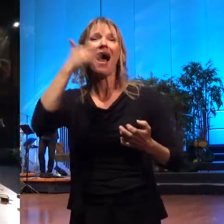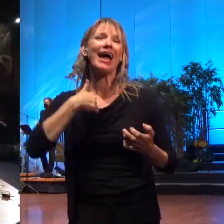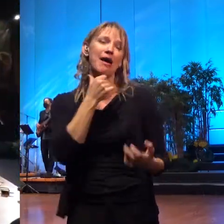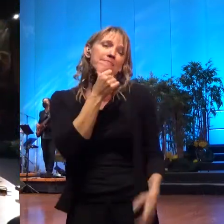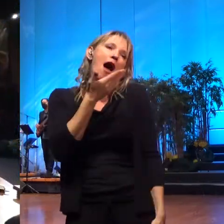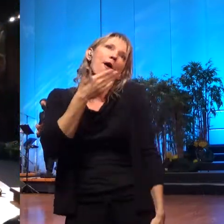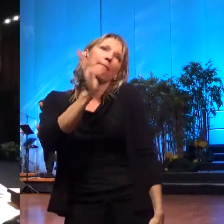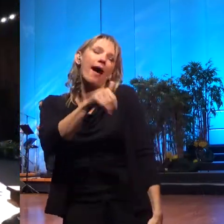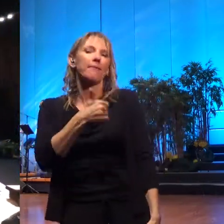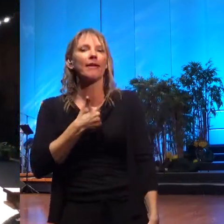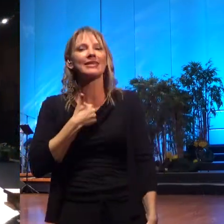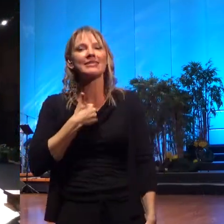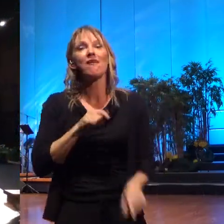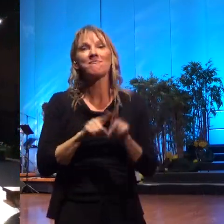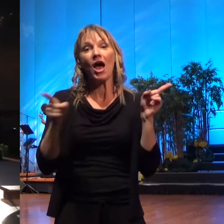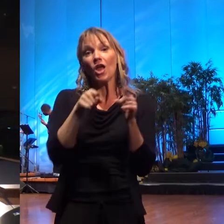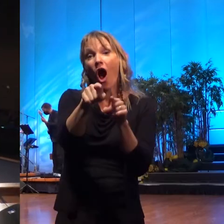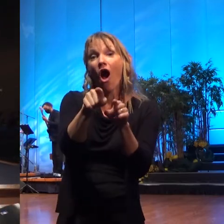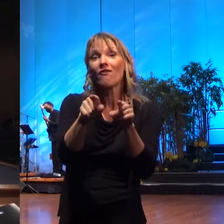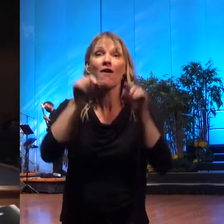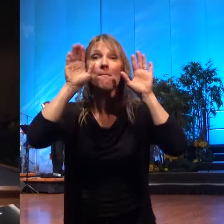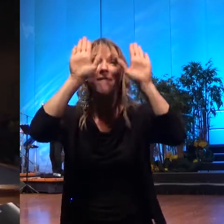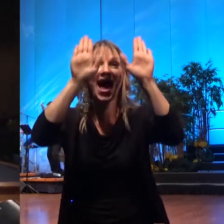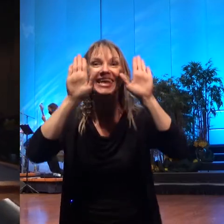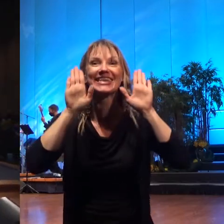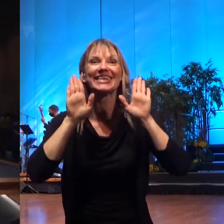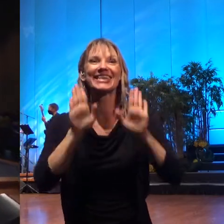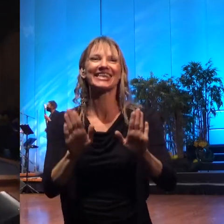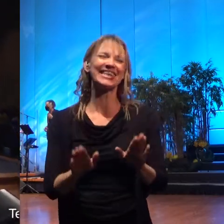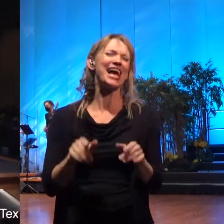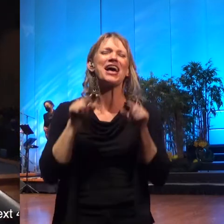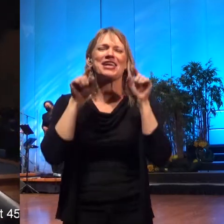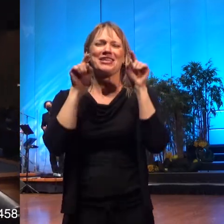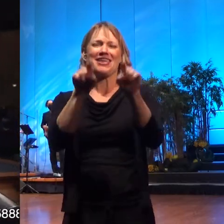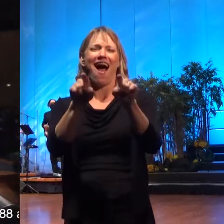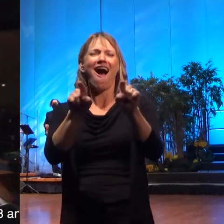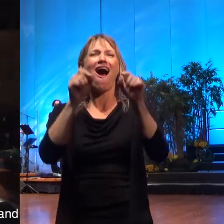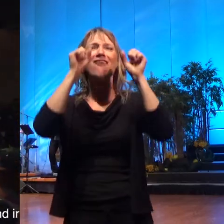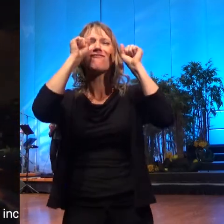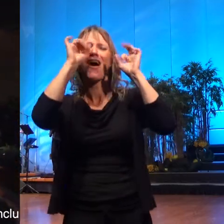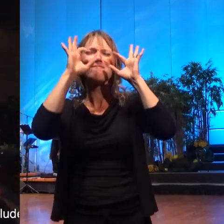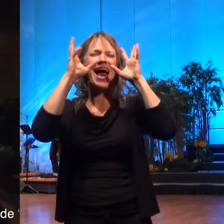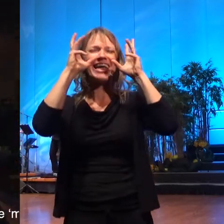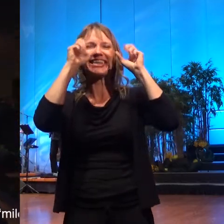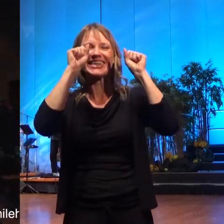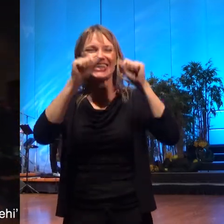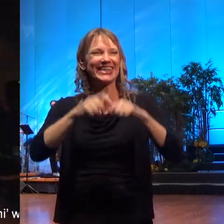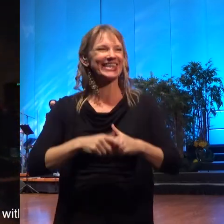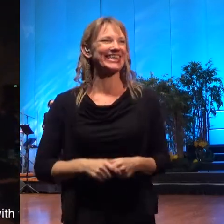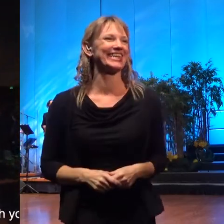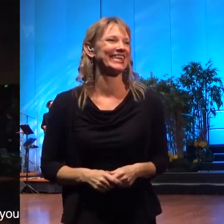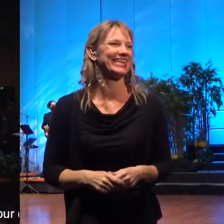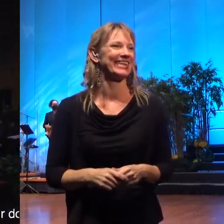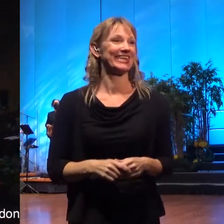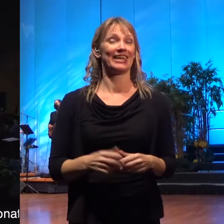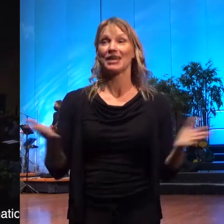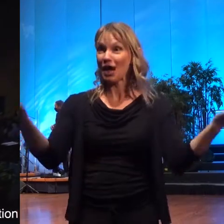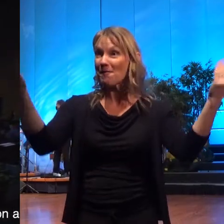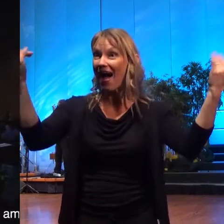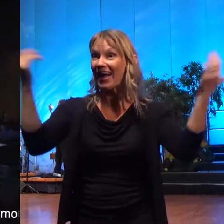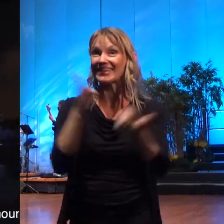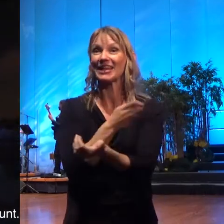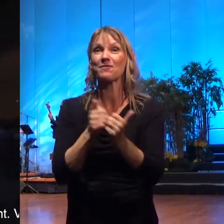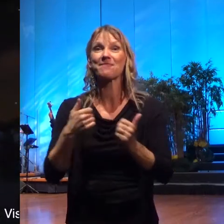bad myself, but you're amazing. You're amazing. All together